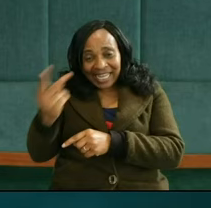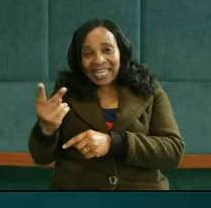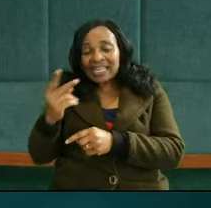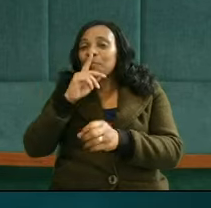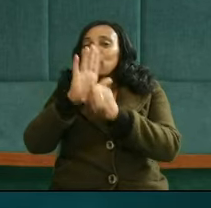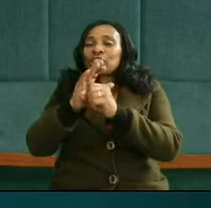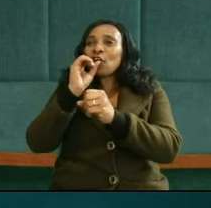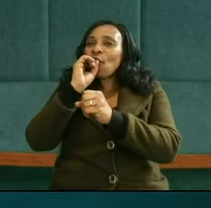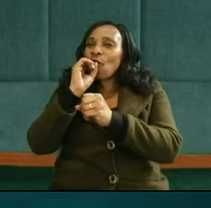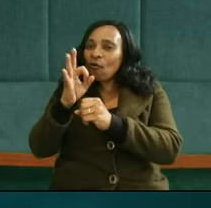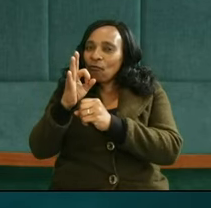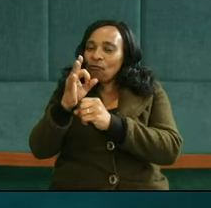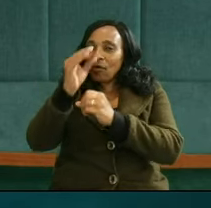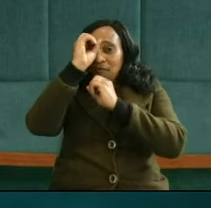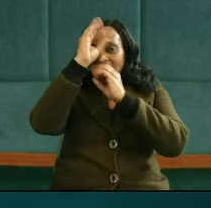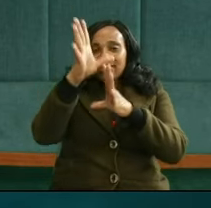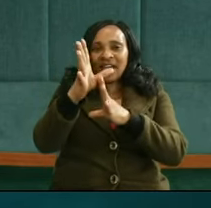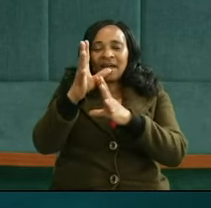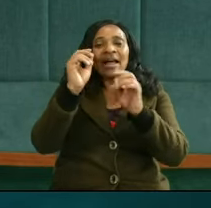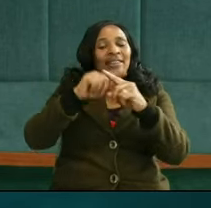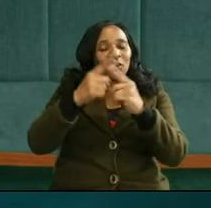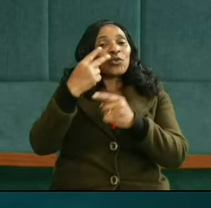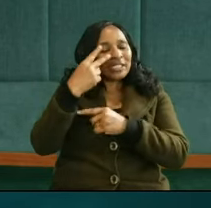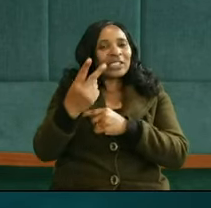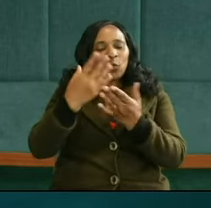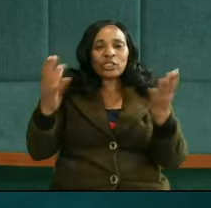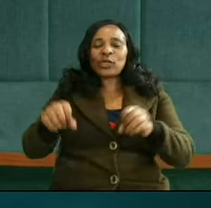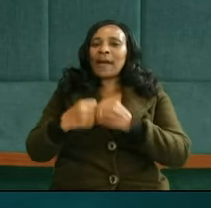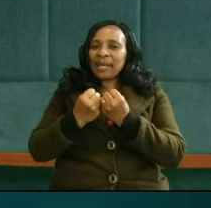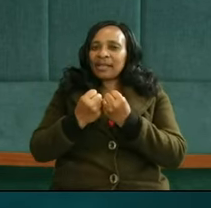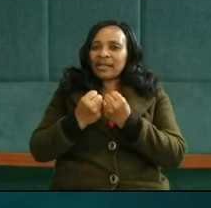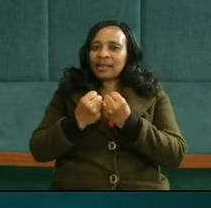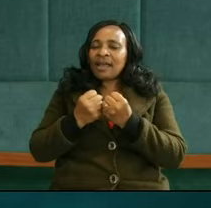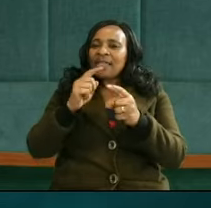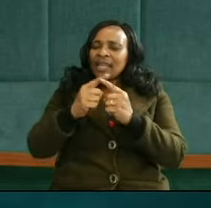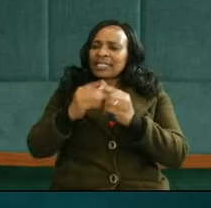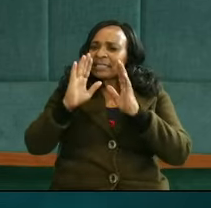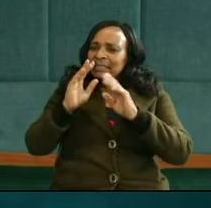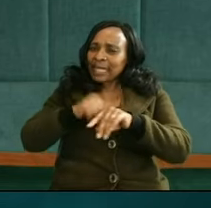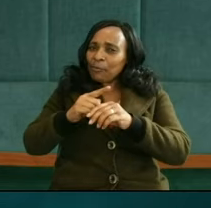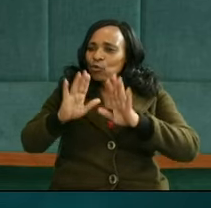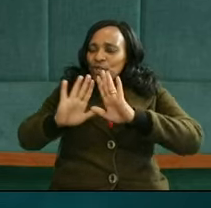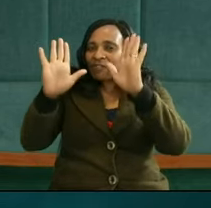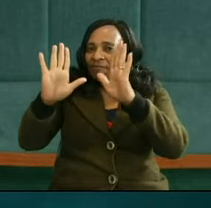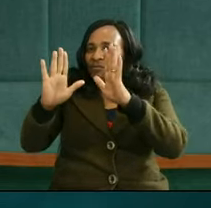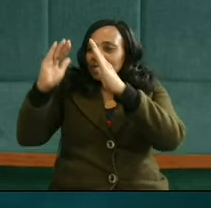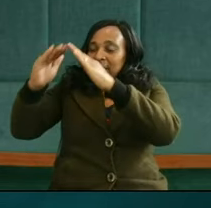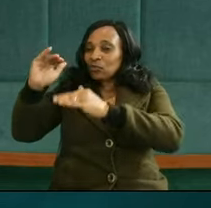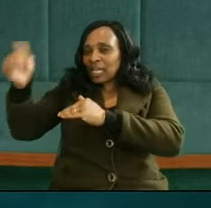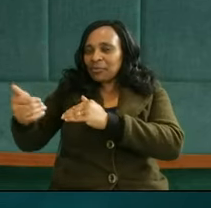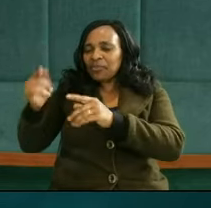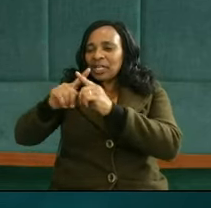when the promise of the Father comes upon you, you will become my witnesses. And please begin in Jerusalem, then you proceed on to